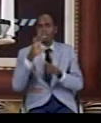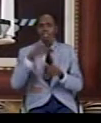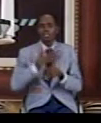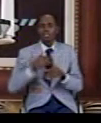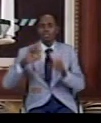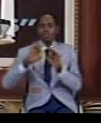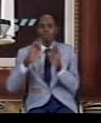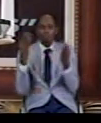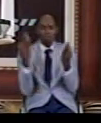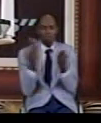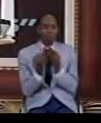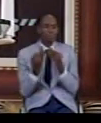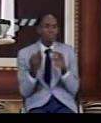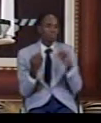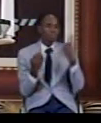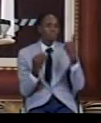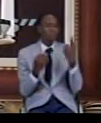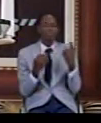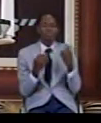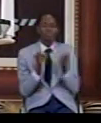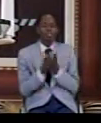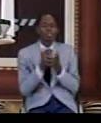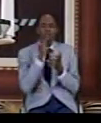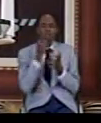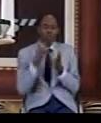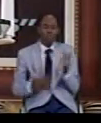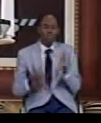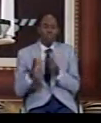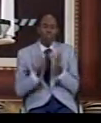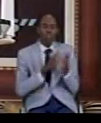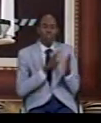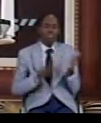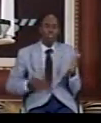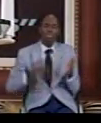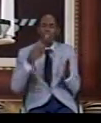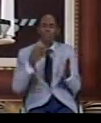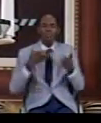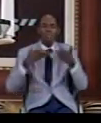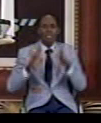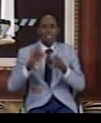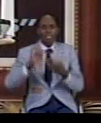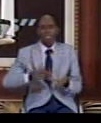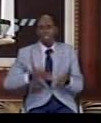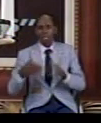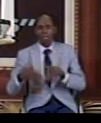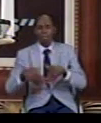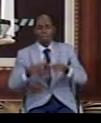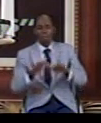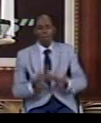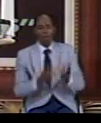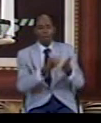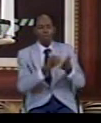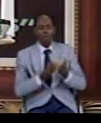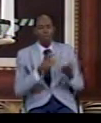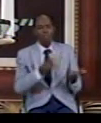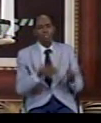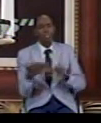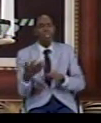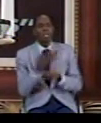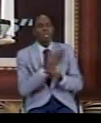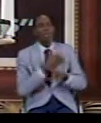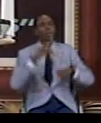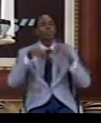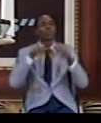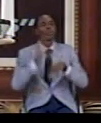put so and so first. That's what Jesus said. He said, let the dead bury their dead, but go thou and preach